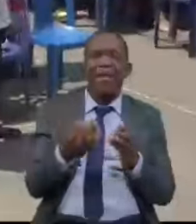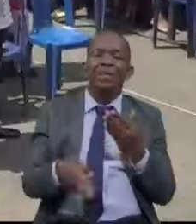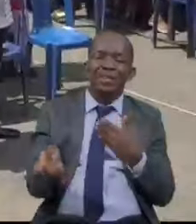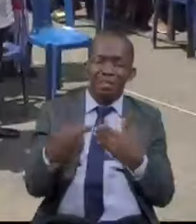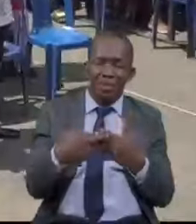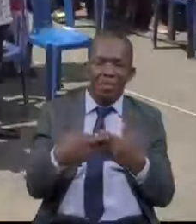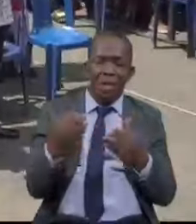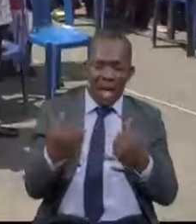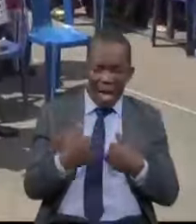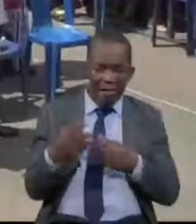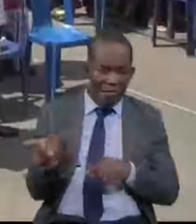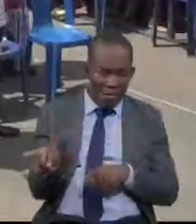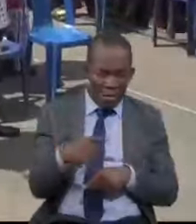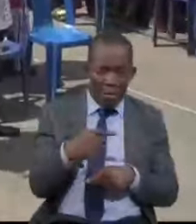condemnation?